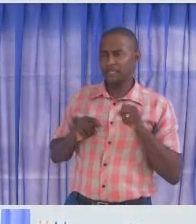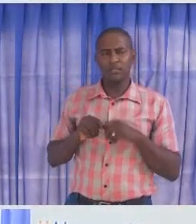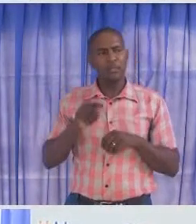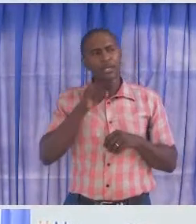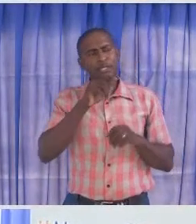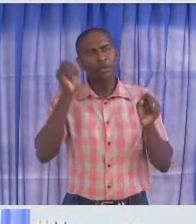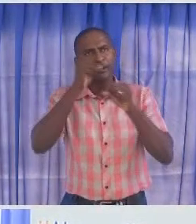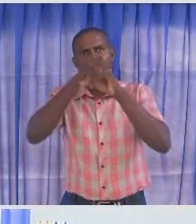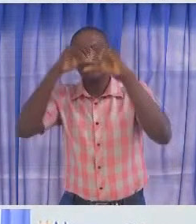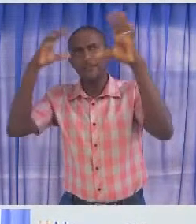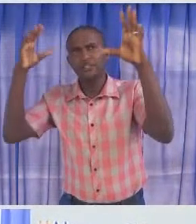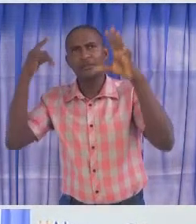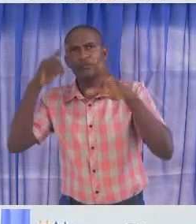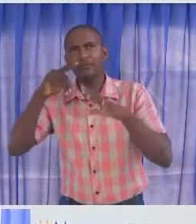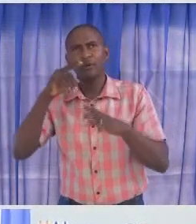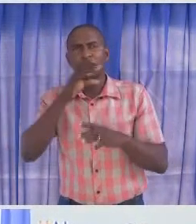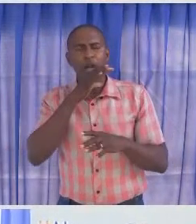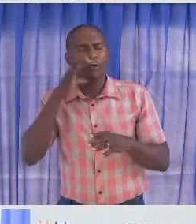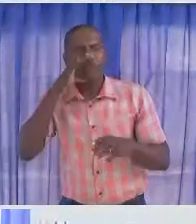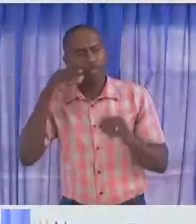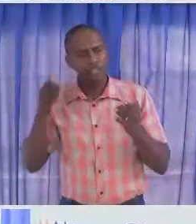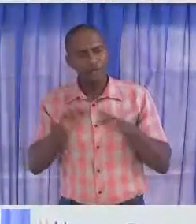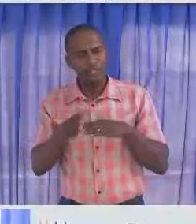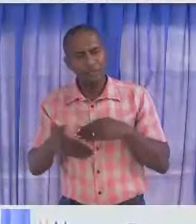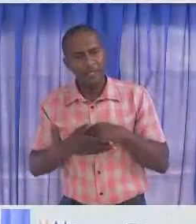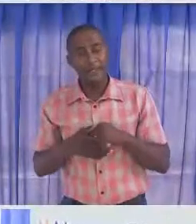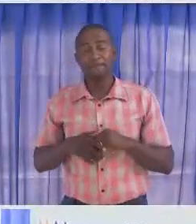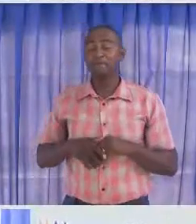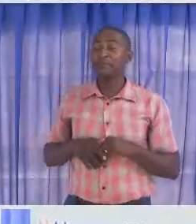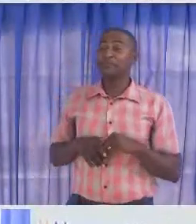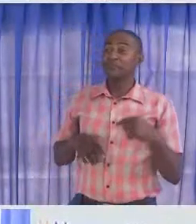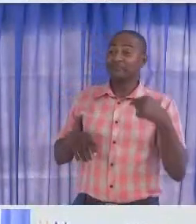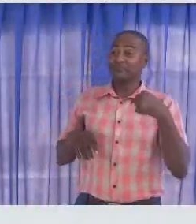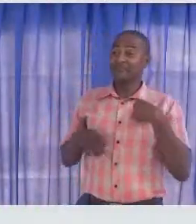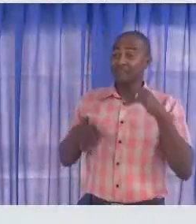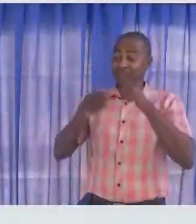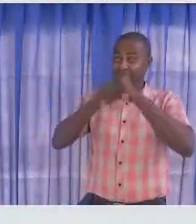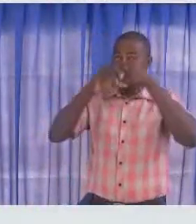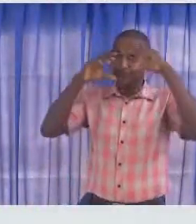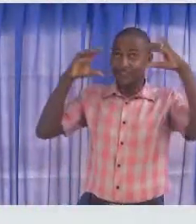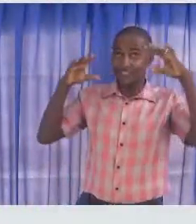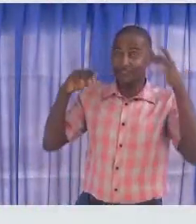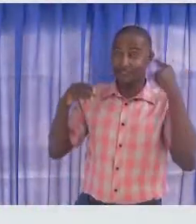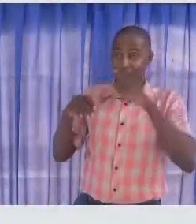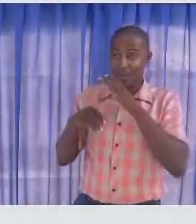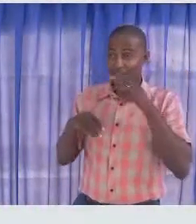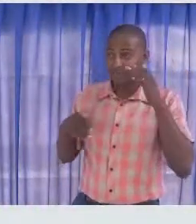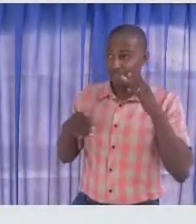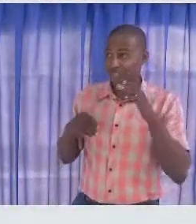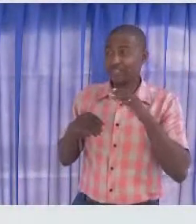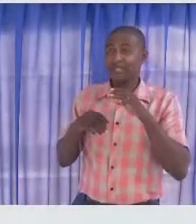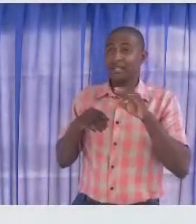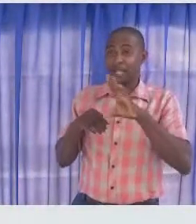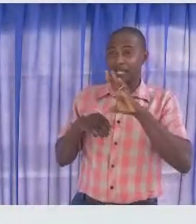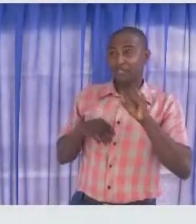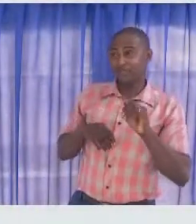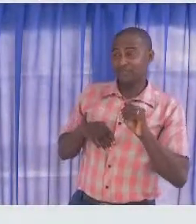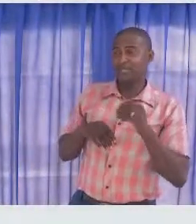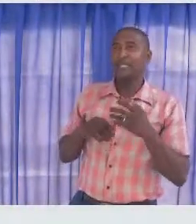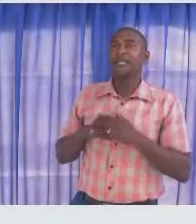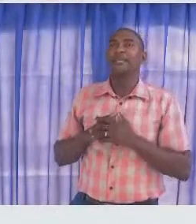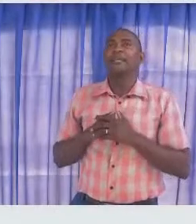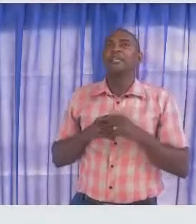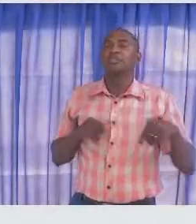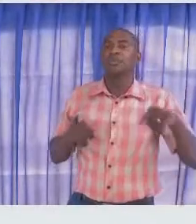vision for agriculture and when you leave Knockalva? Well, my vision for the agricultural industry is that